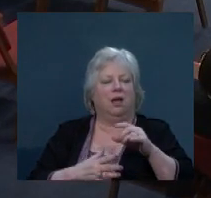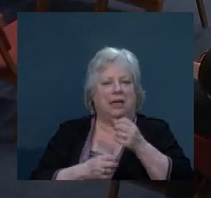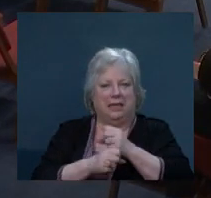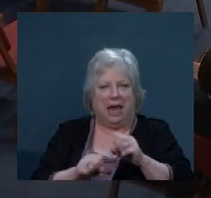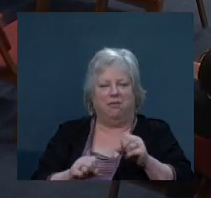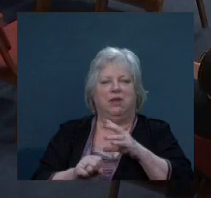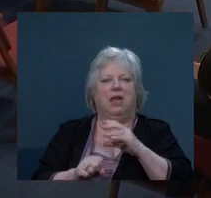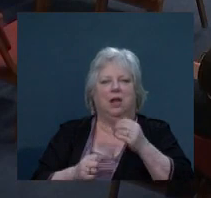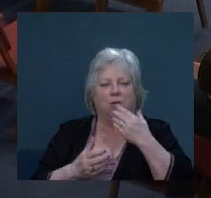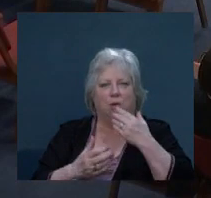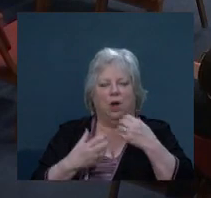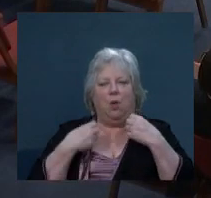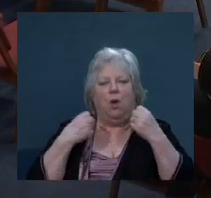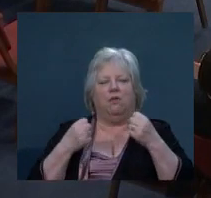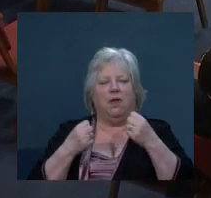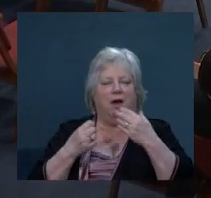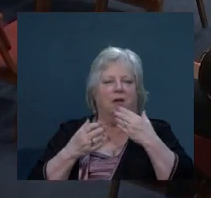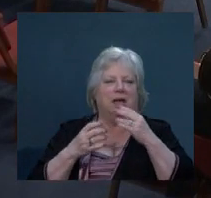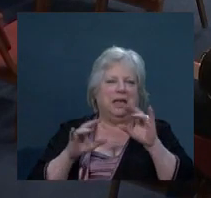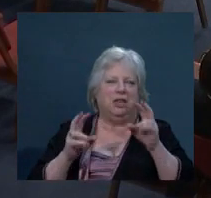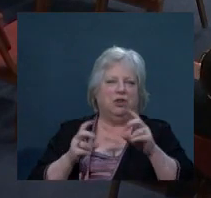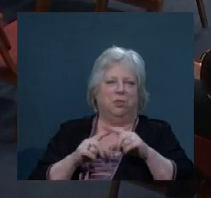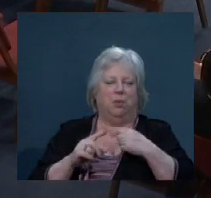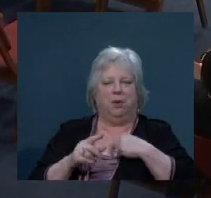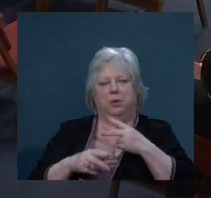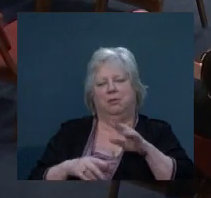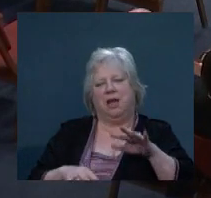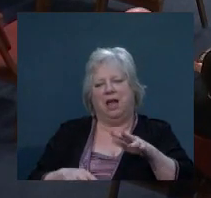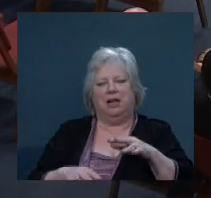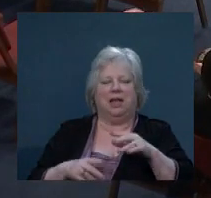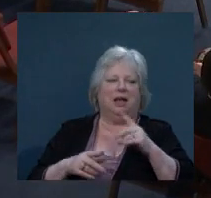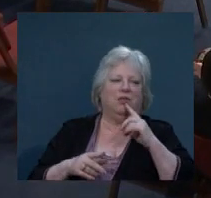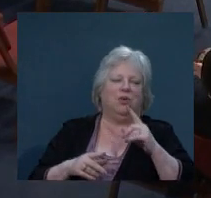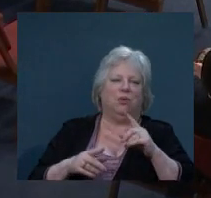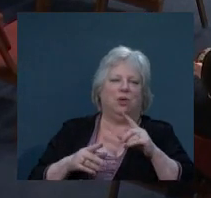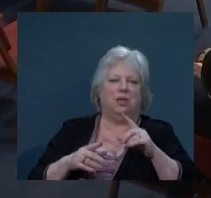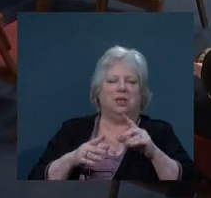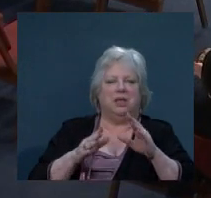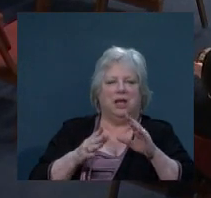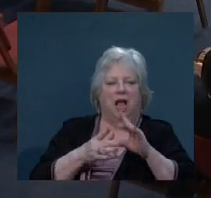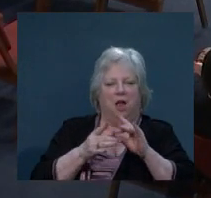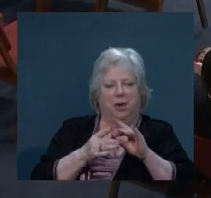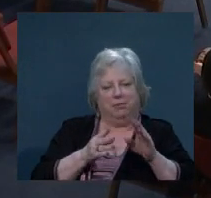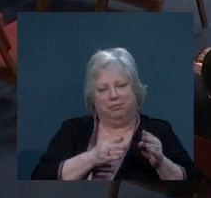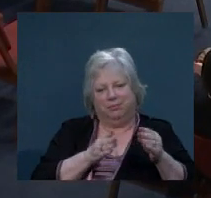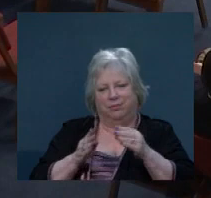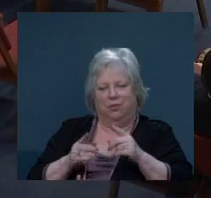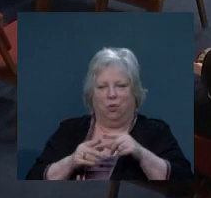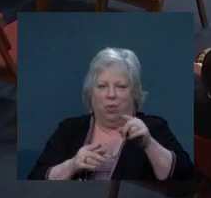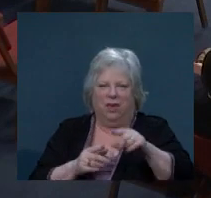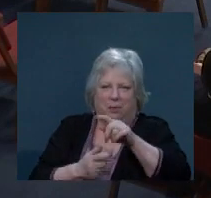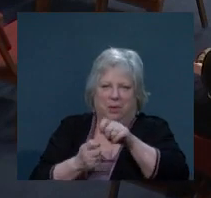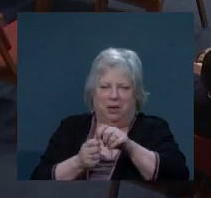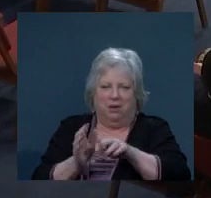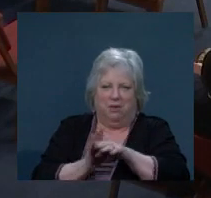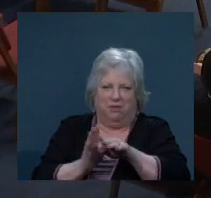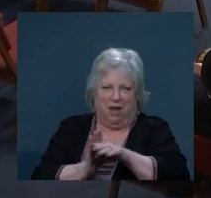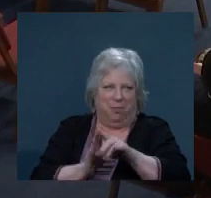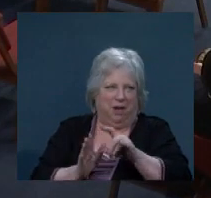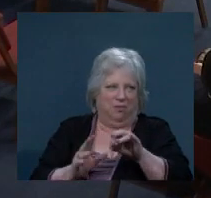and welfare are issues, but we would kind of like to steer the comments towards this particular development,